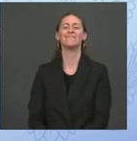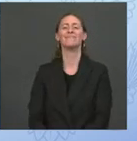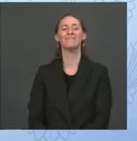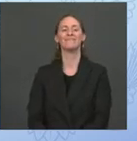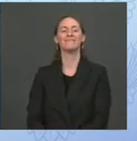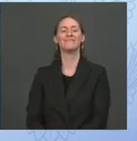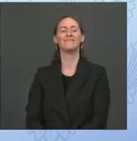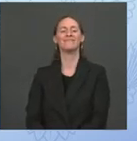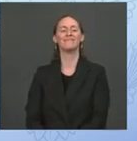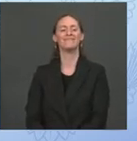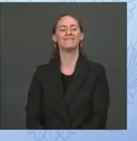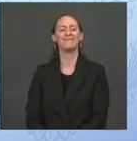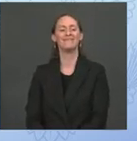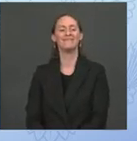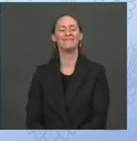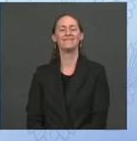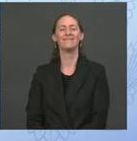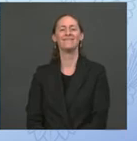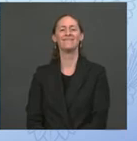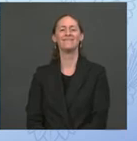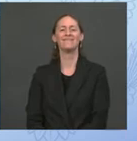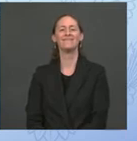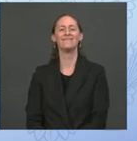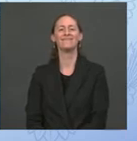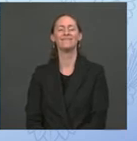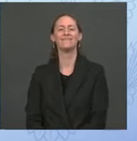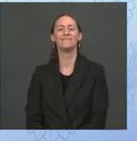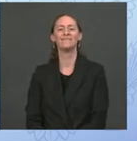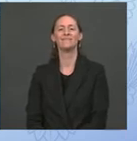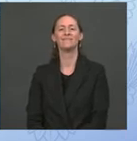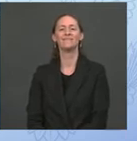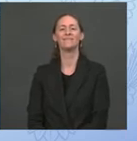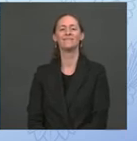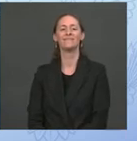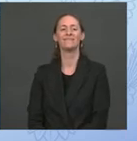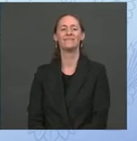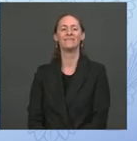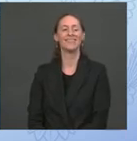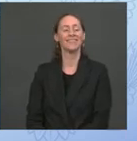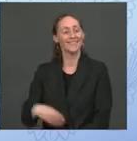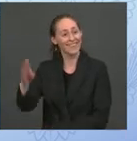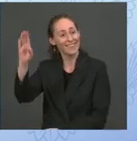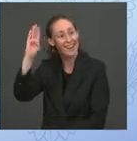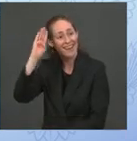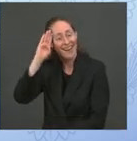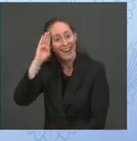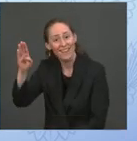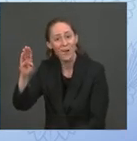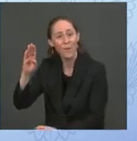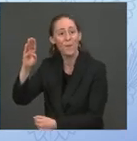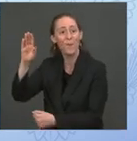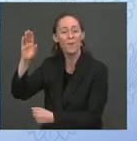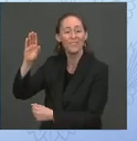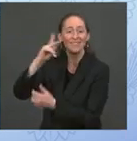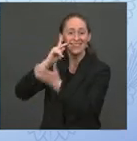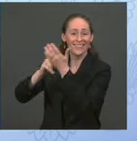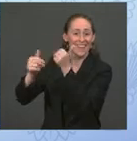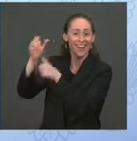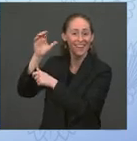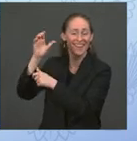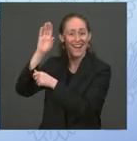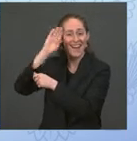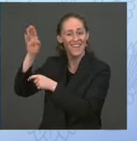Please, please, please, please. Well, Mr. Secretary, as they say in parts